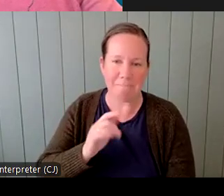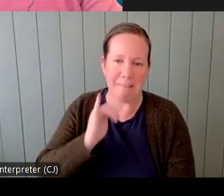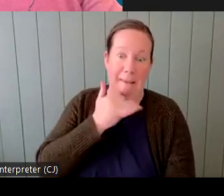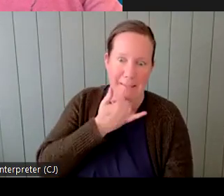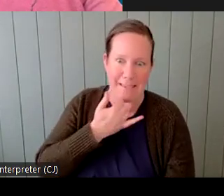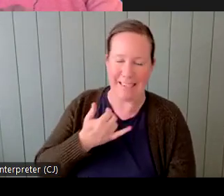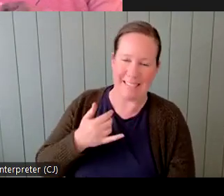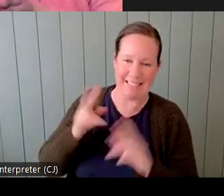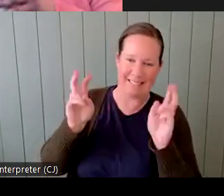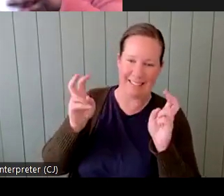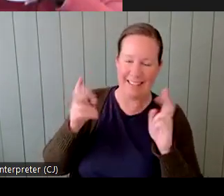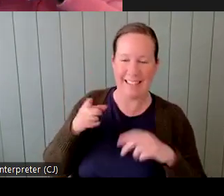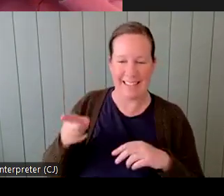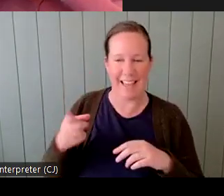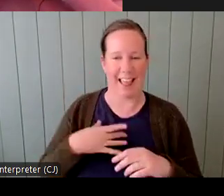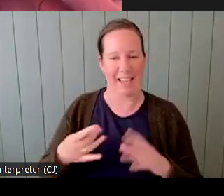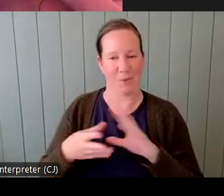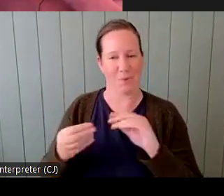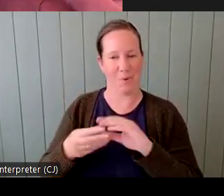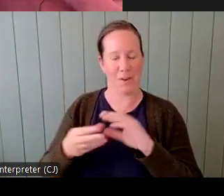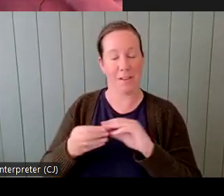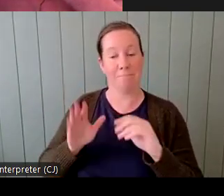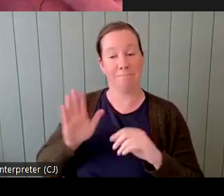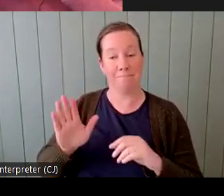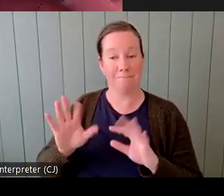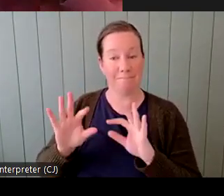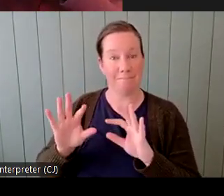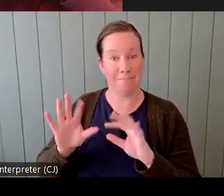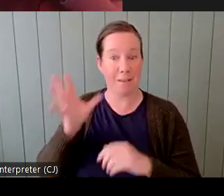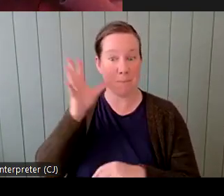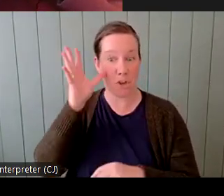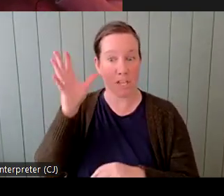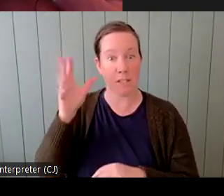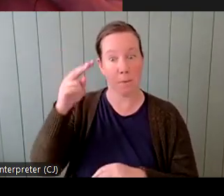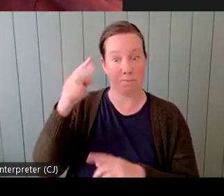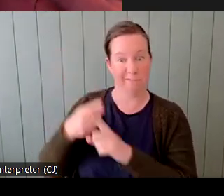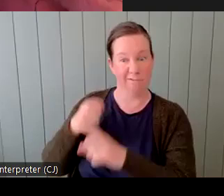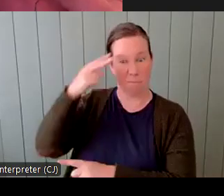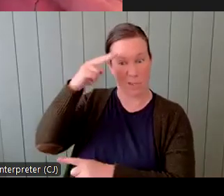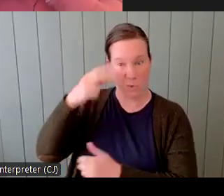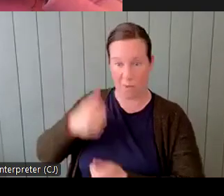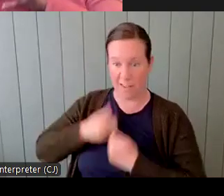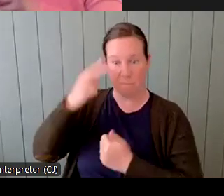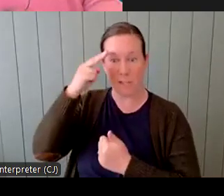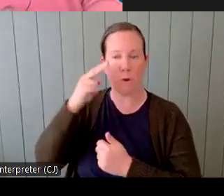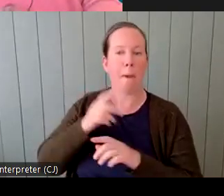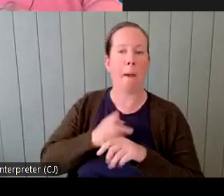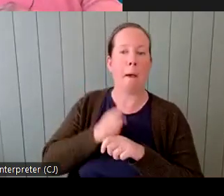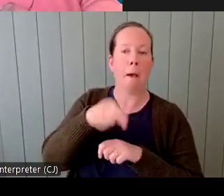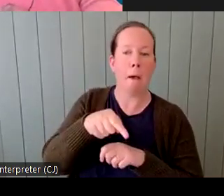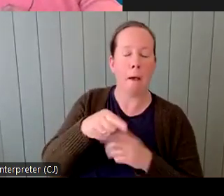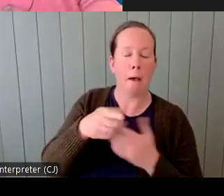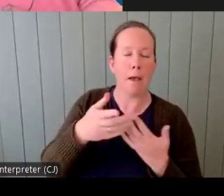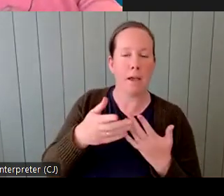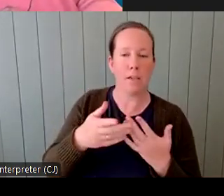His parents were Mexican, are Mexican, and were shopping in the US. And he grew up in Monterrey